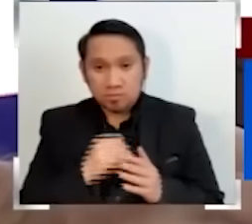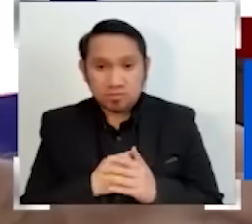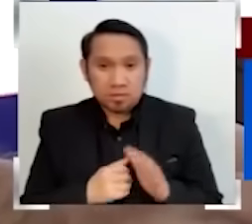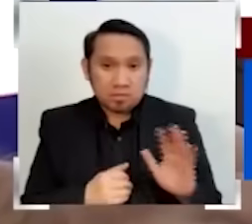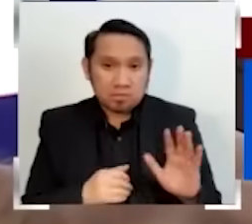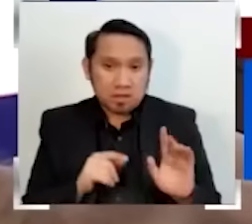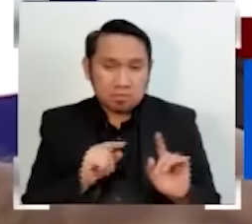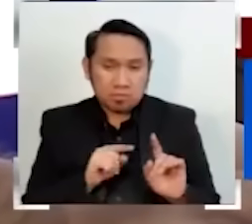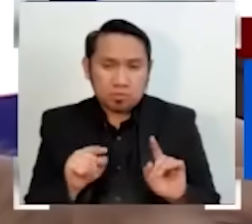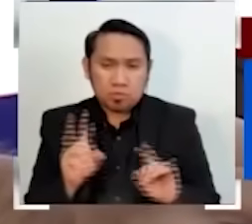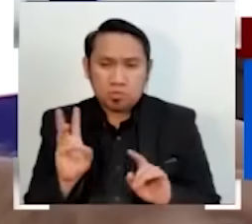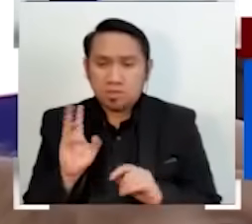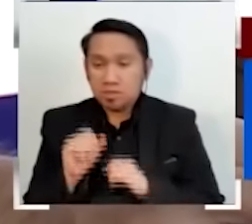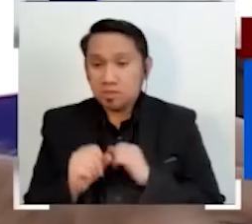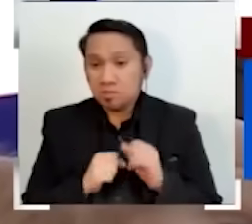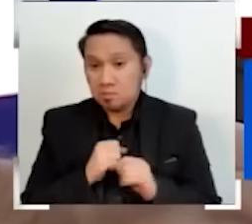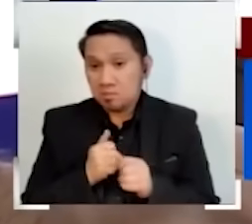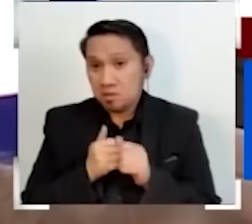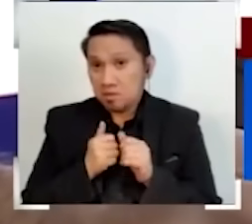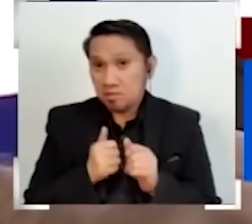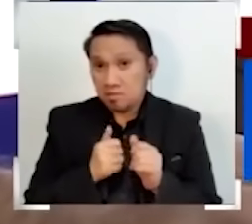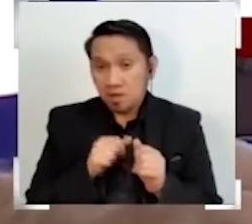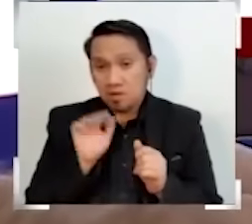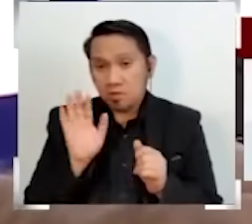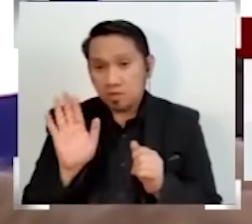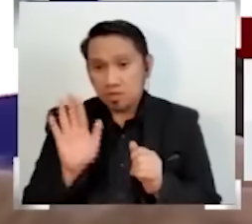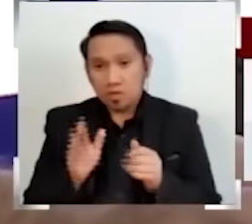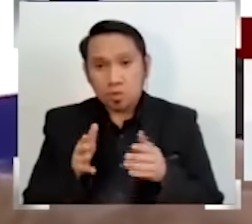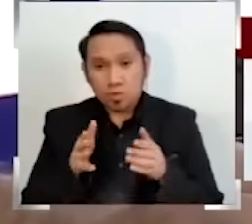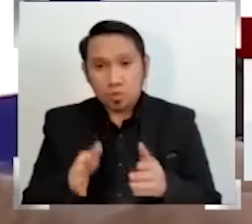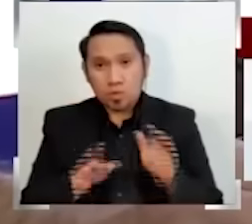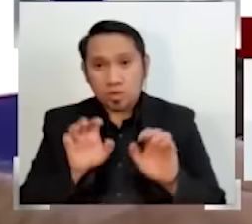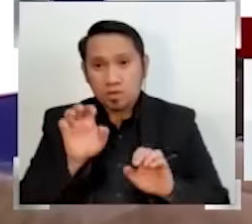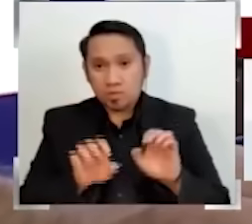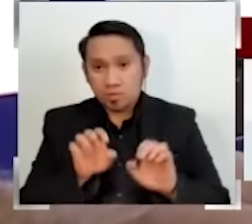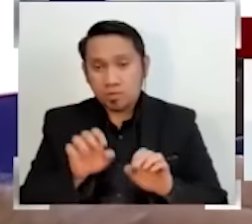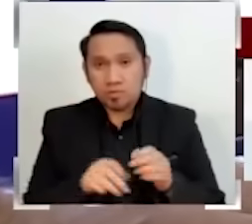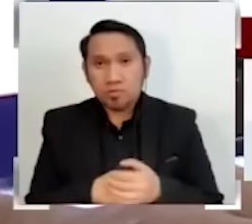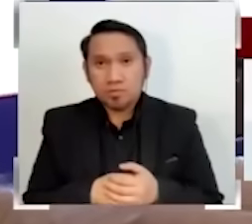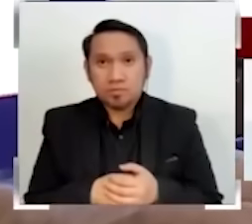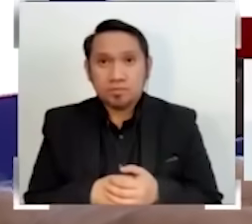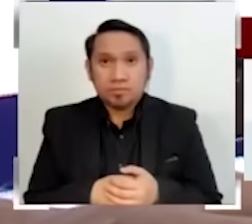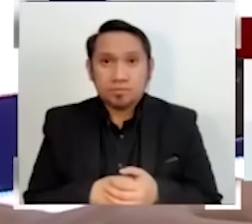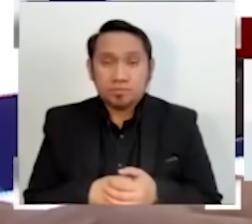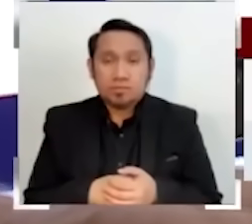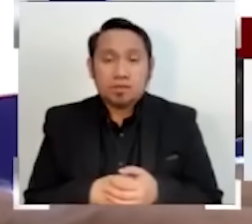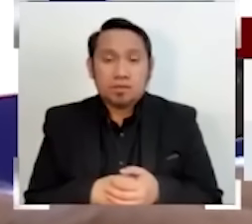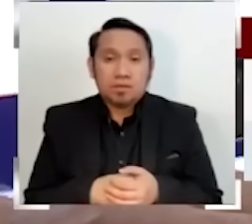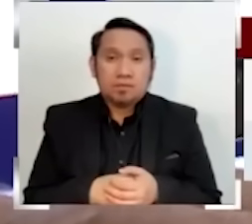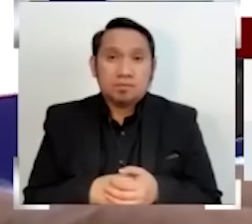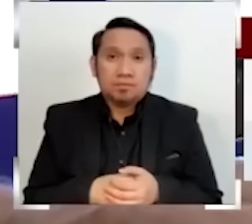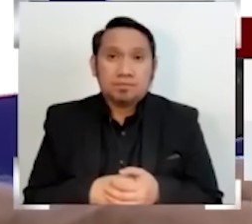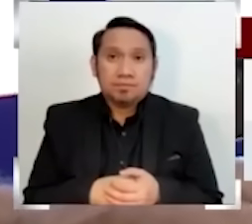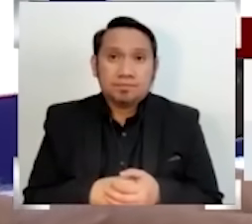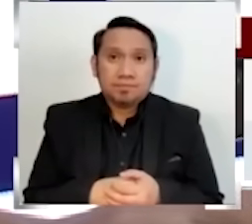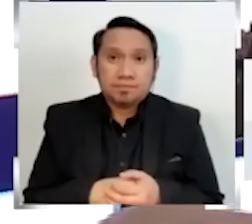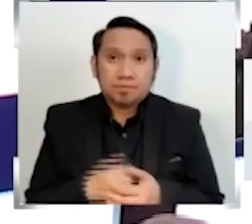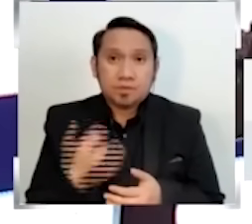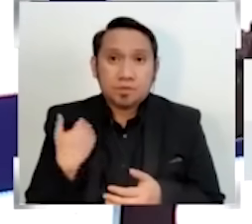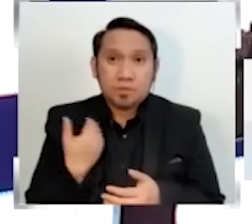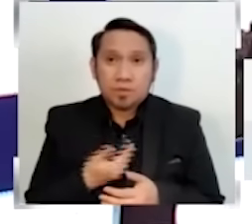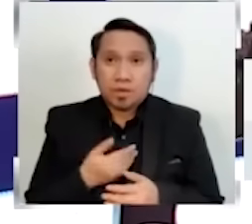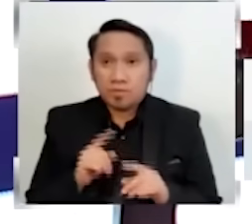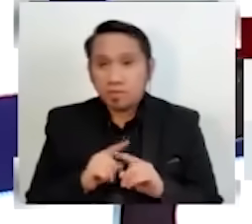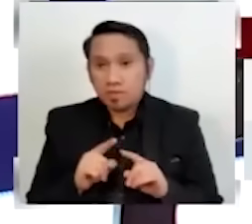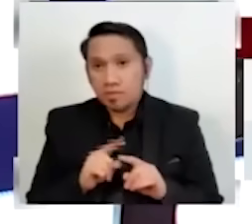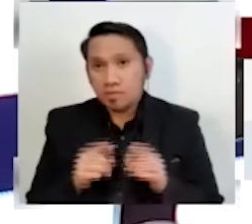years, if we follow their computation, again, with reservation, with caveats po because we have different pace of learning